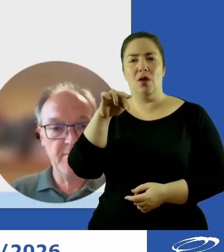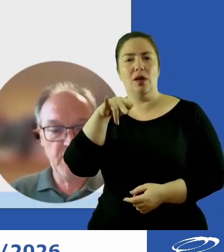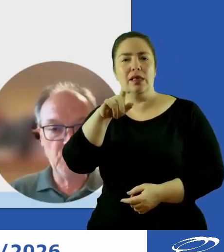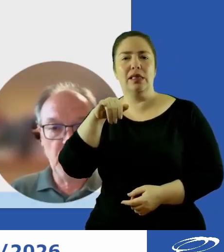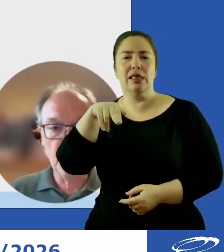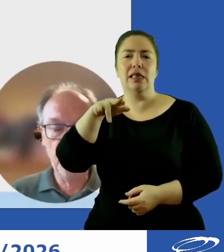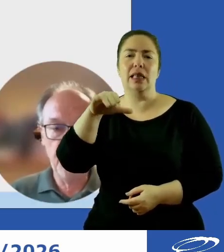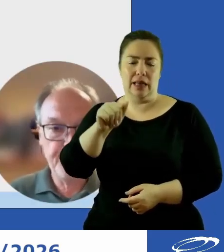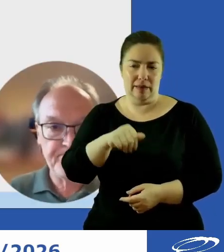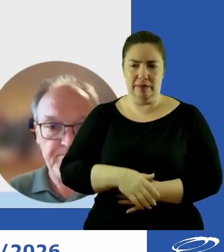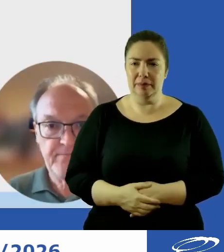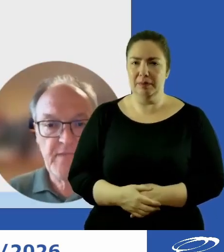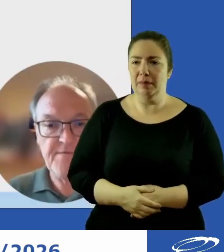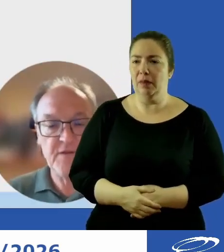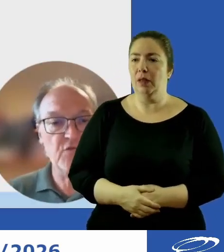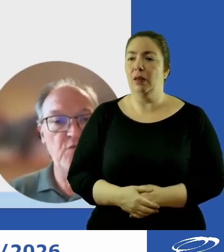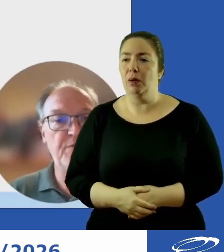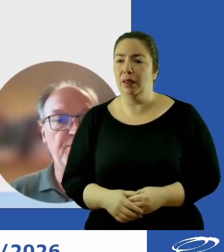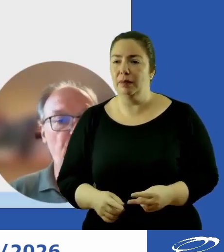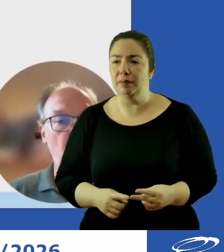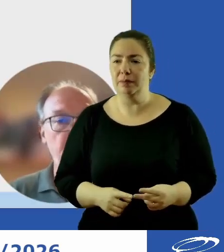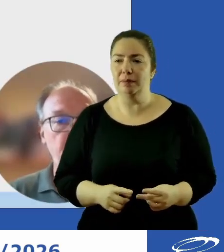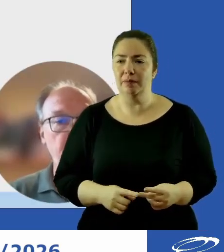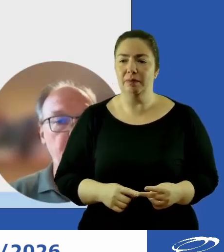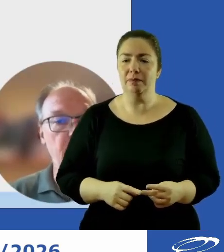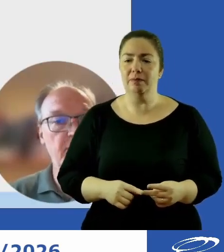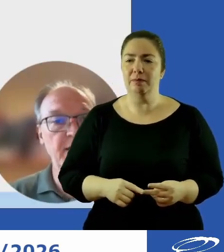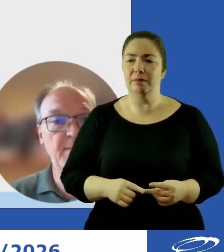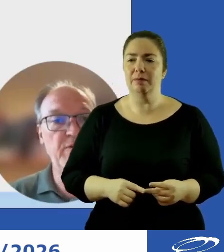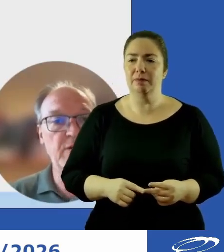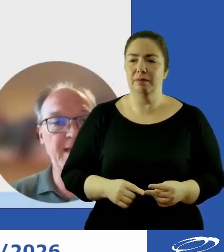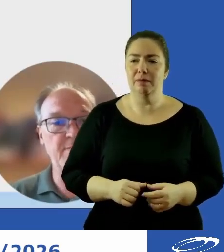me start with the first group of drugs. These are